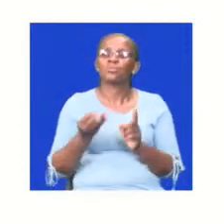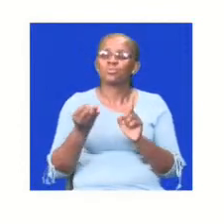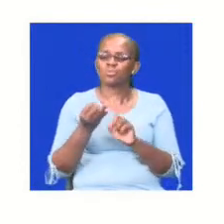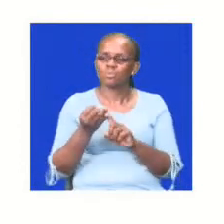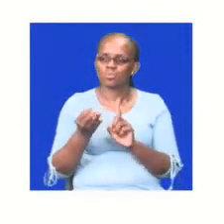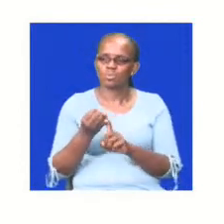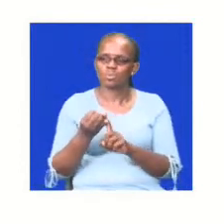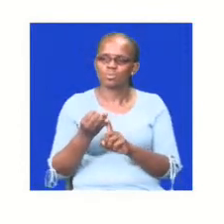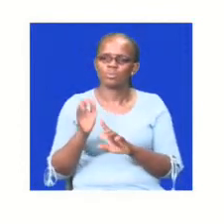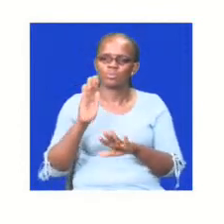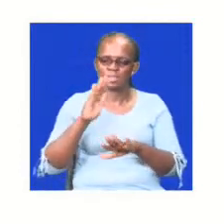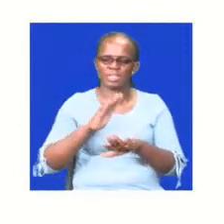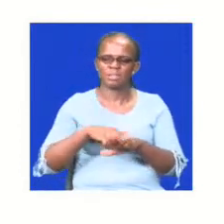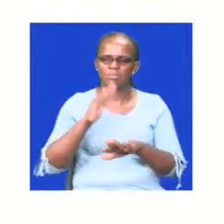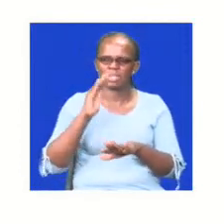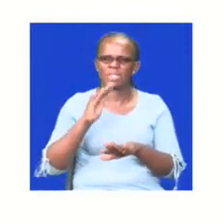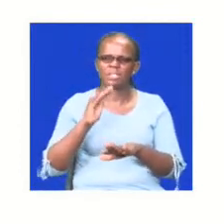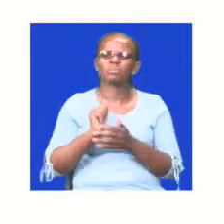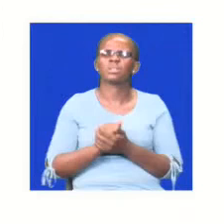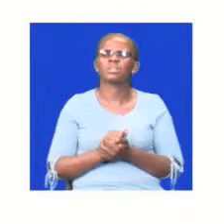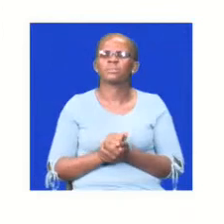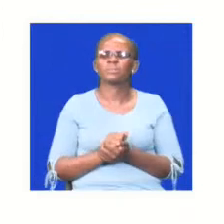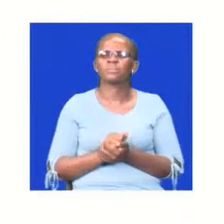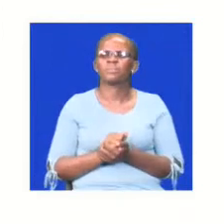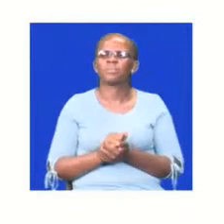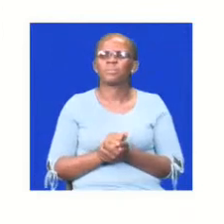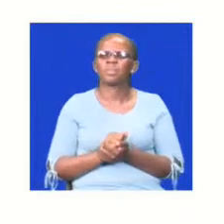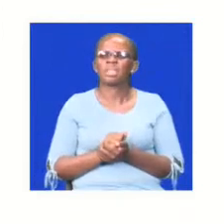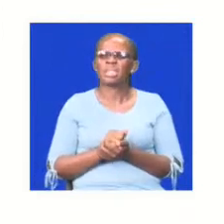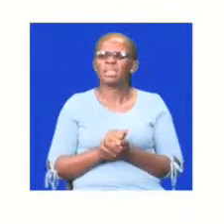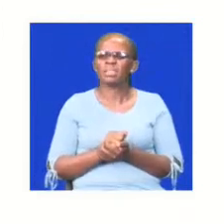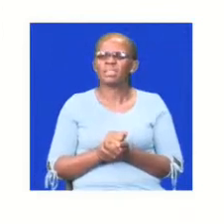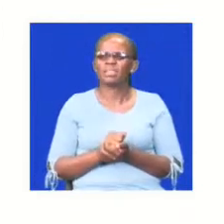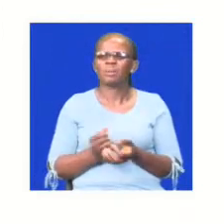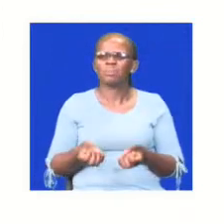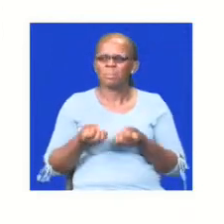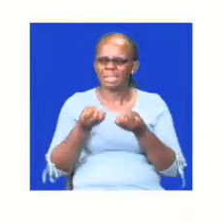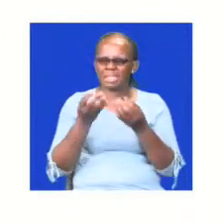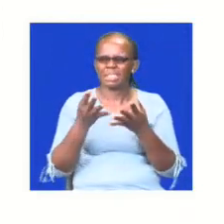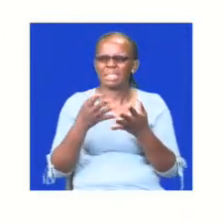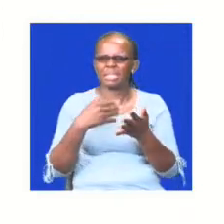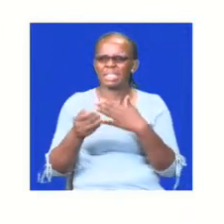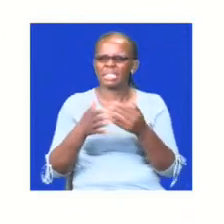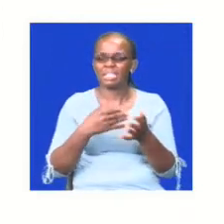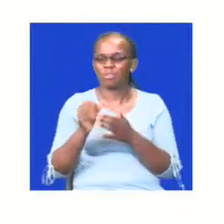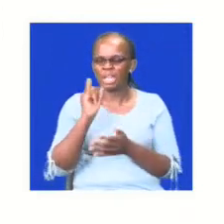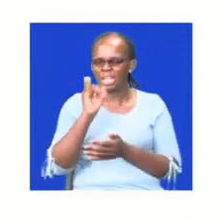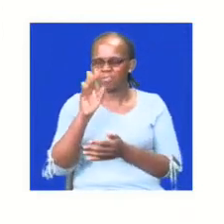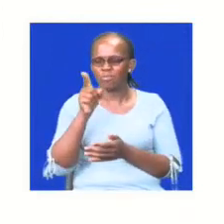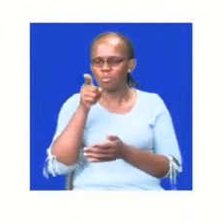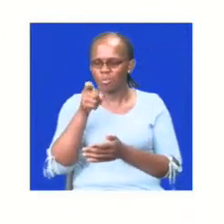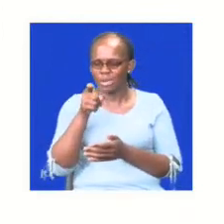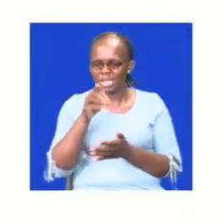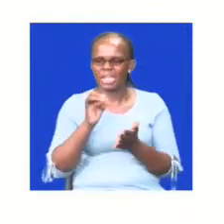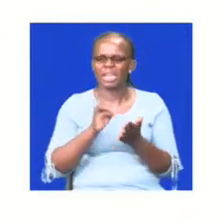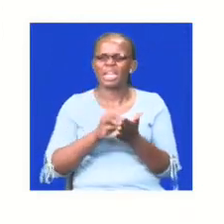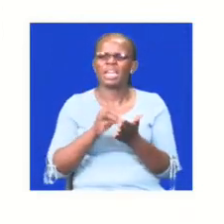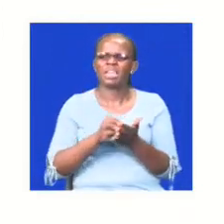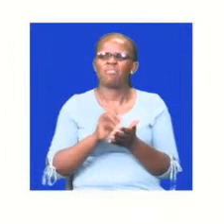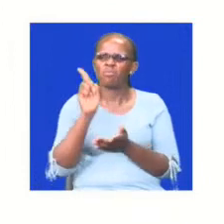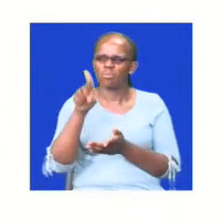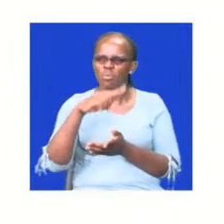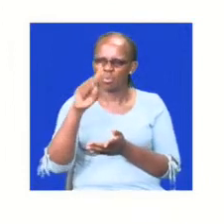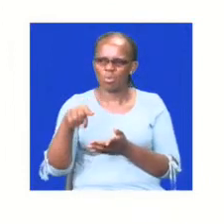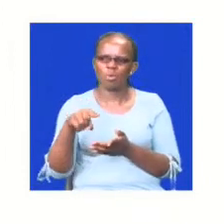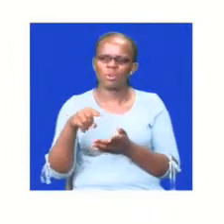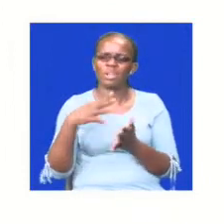punishment. Punishment is a penalty given to someone. That punishment is given to